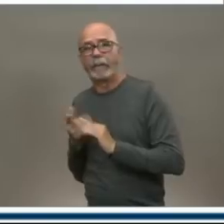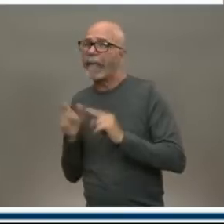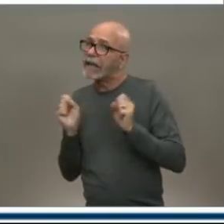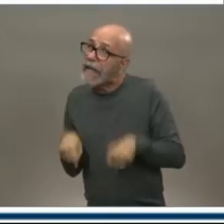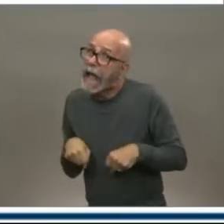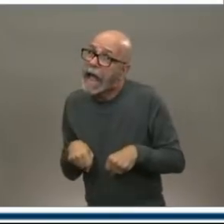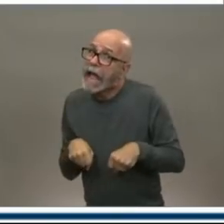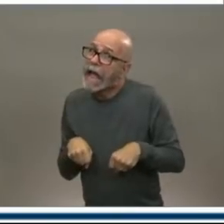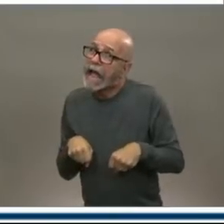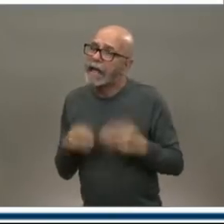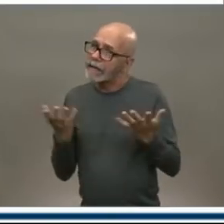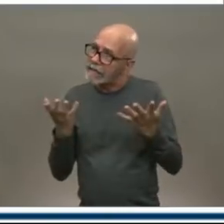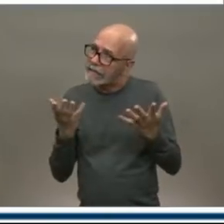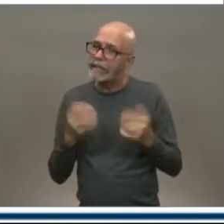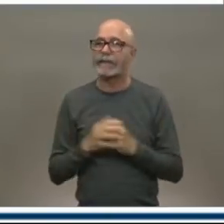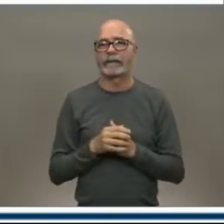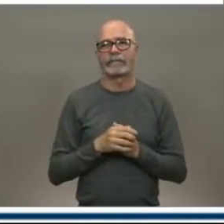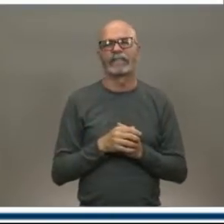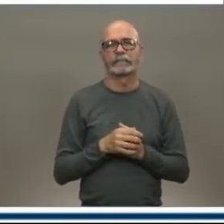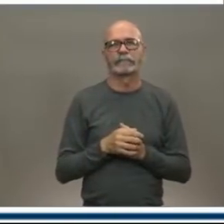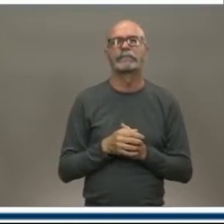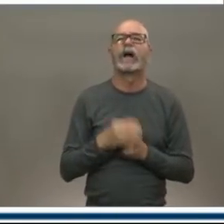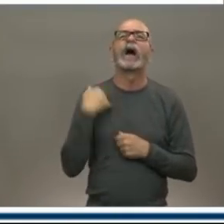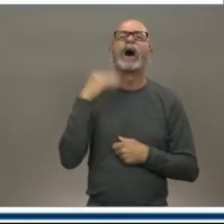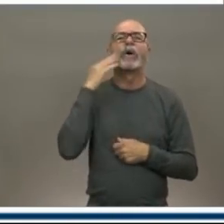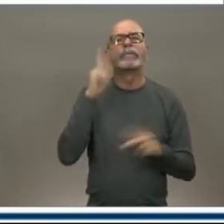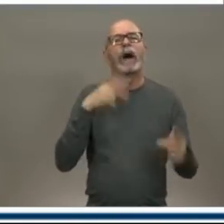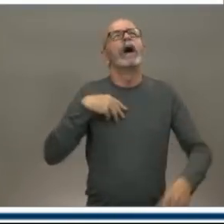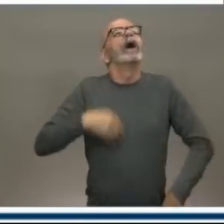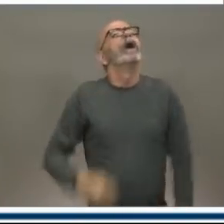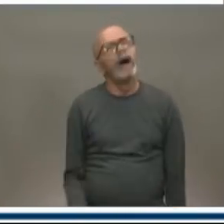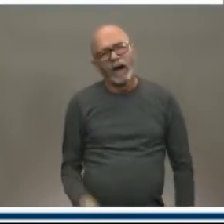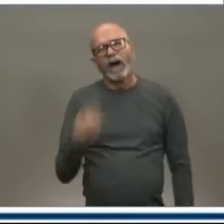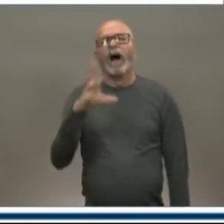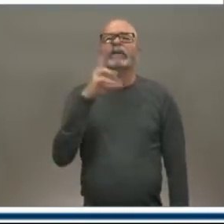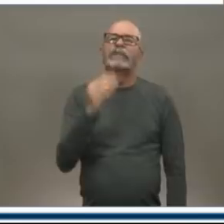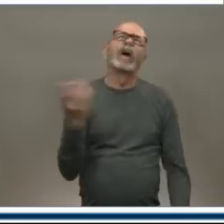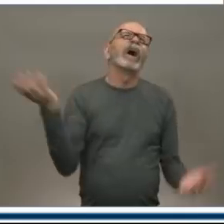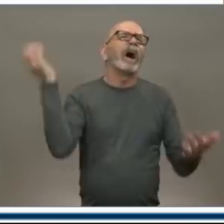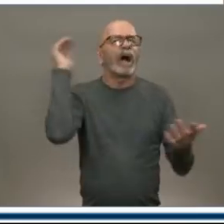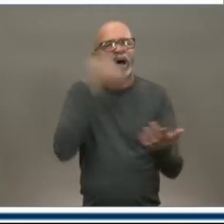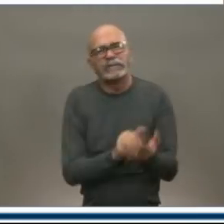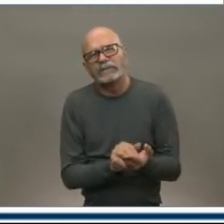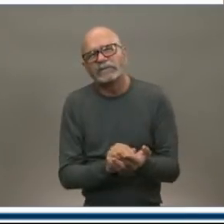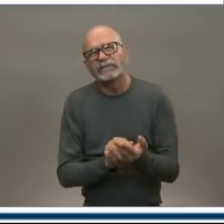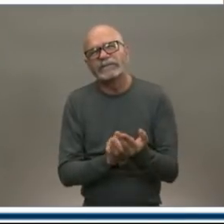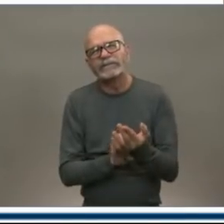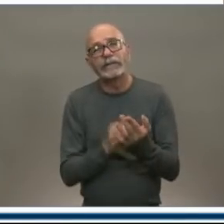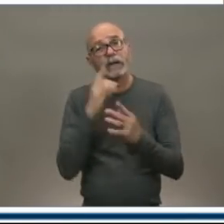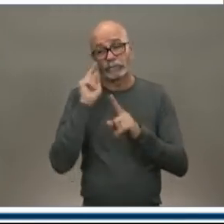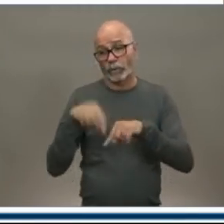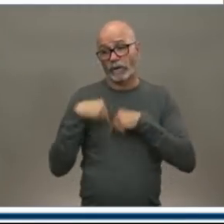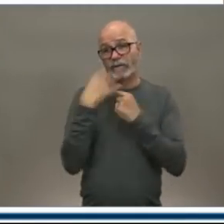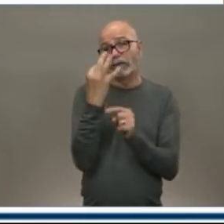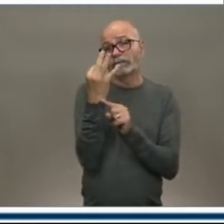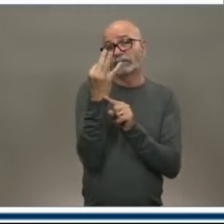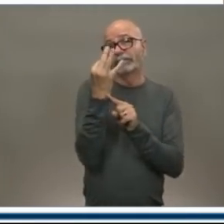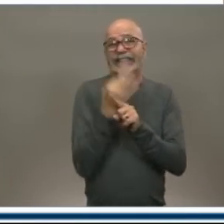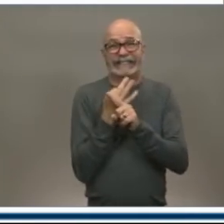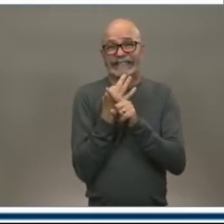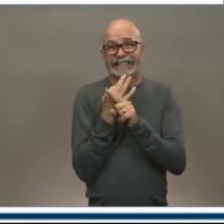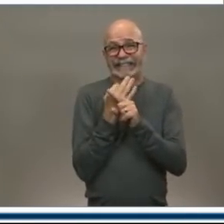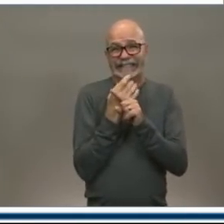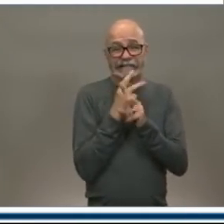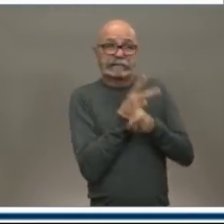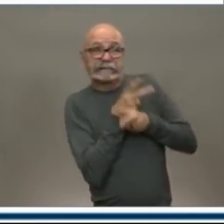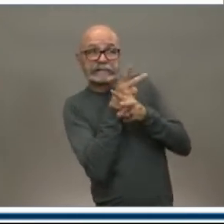are tired of all these measures. We are in the 9th month of our response to this pandemic, and there isn't a clear end in sight.